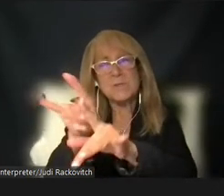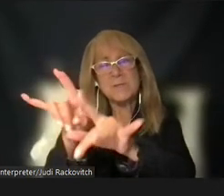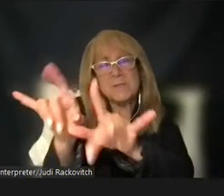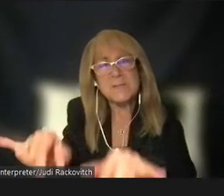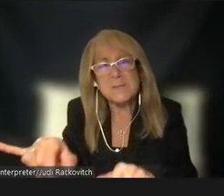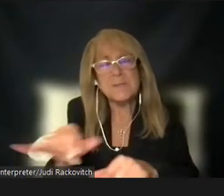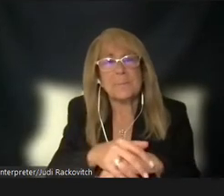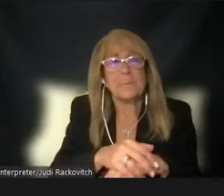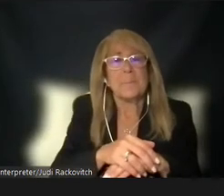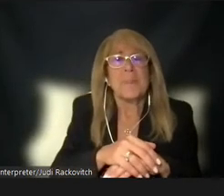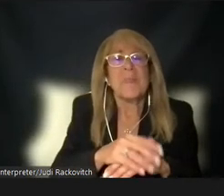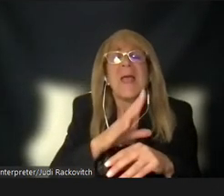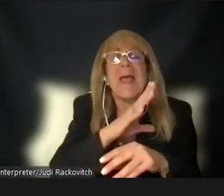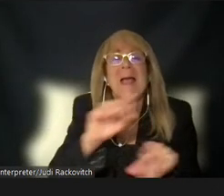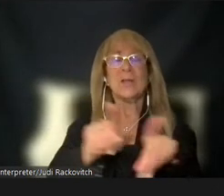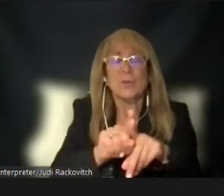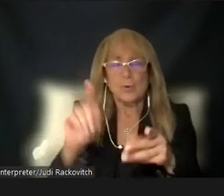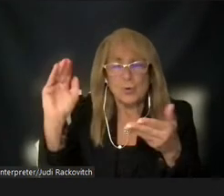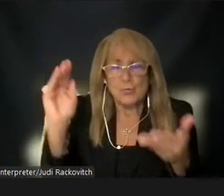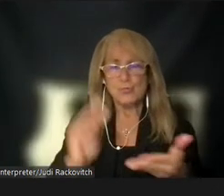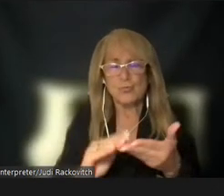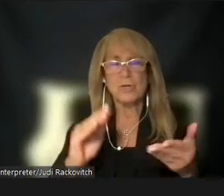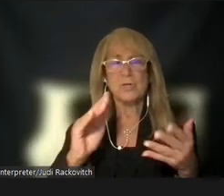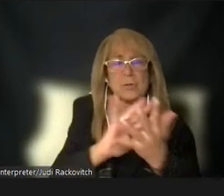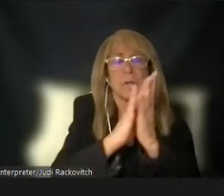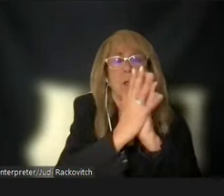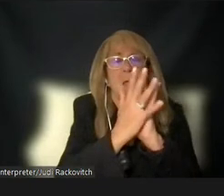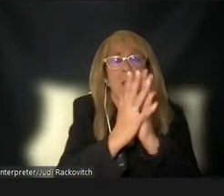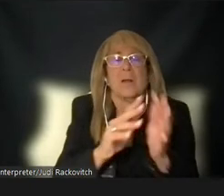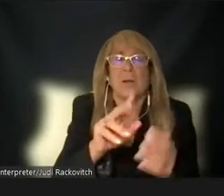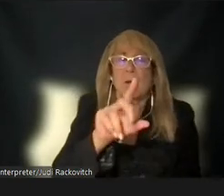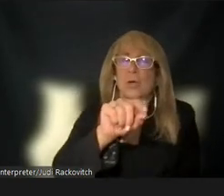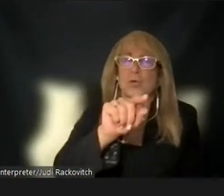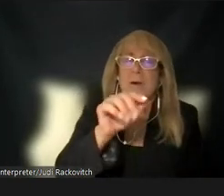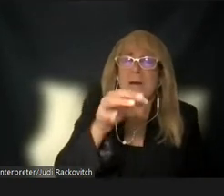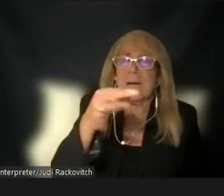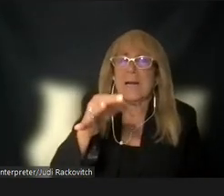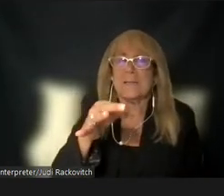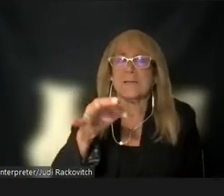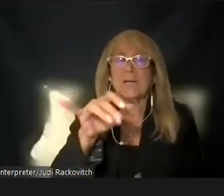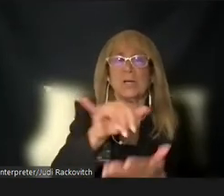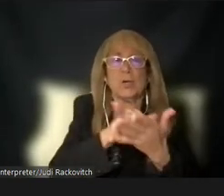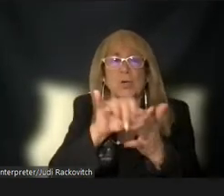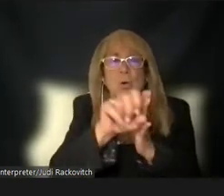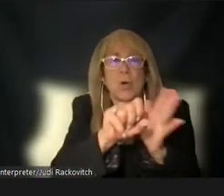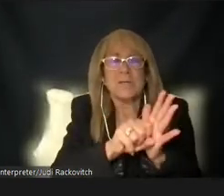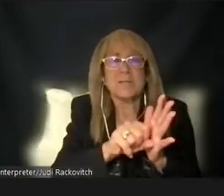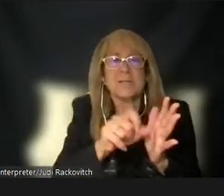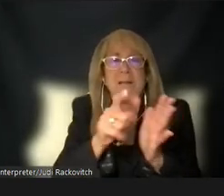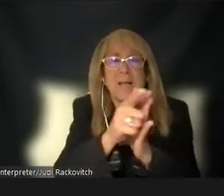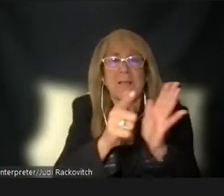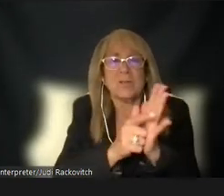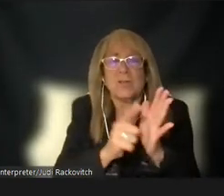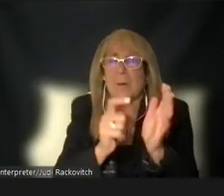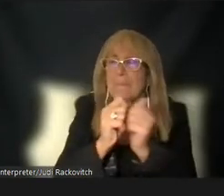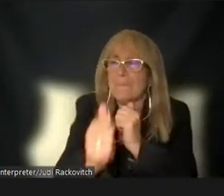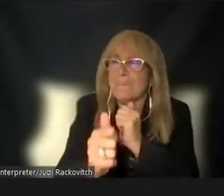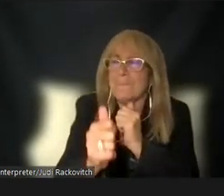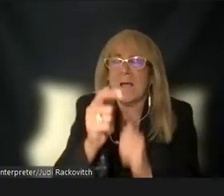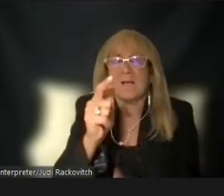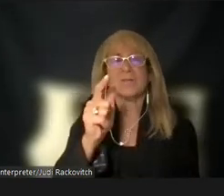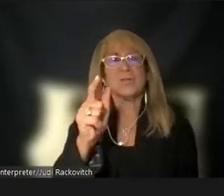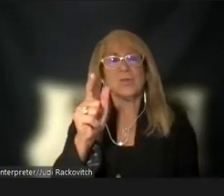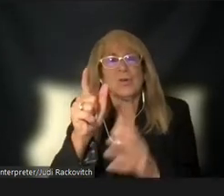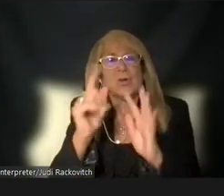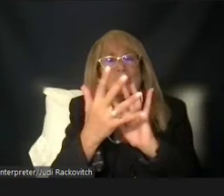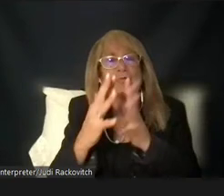In April 2019, the New York State Legislature passed the MTA Reform and Traffic Mobility Act. If approved by the